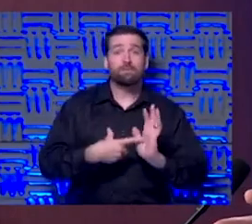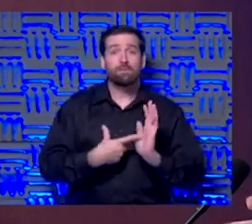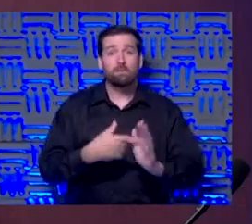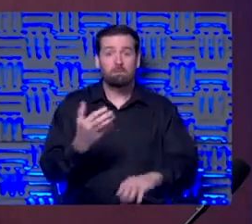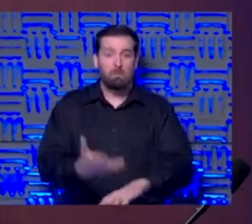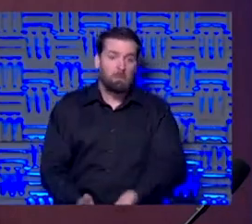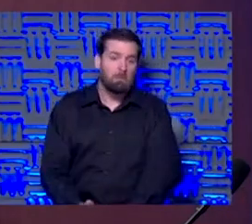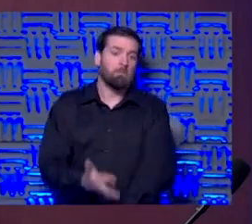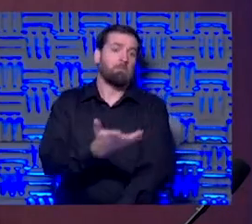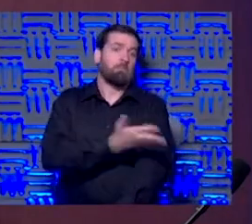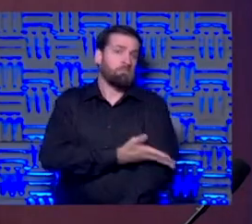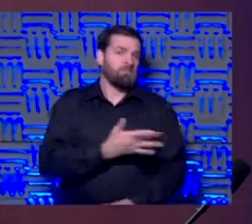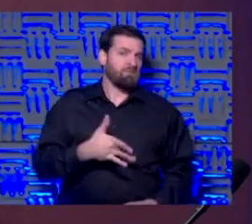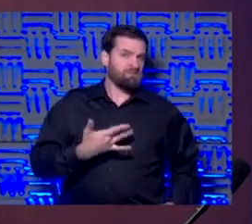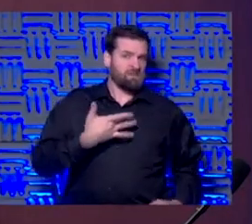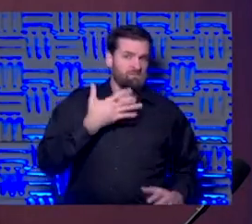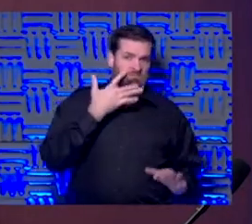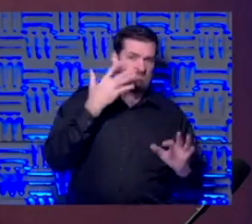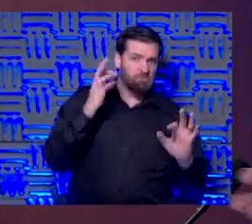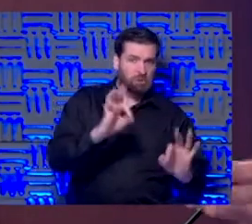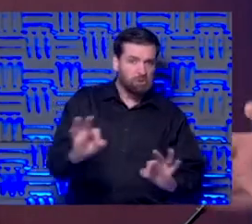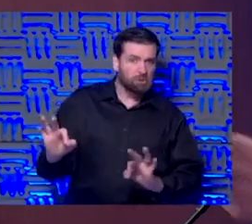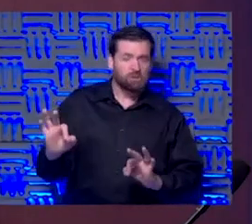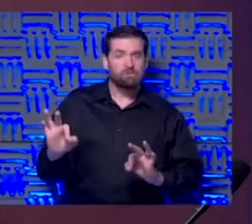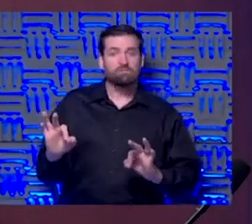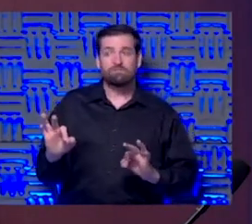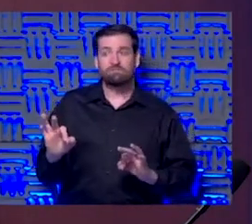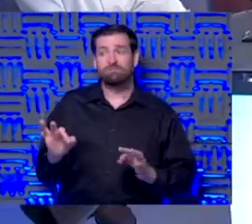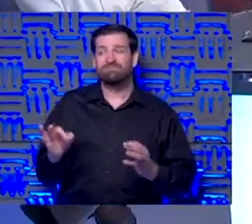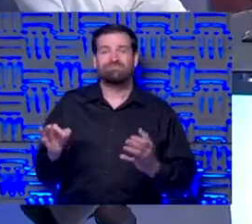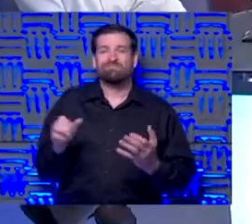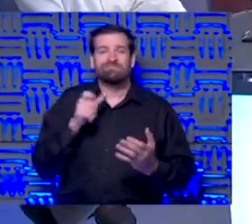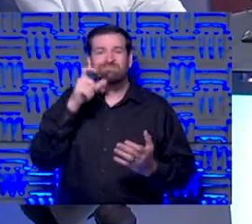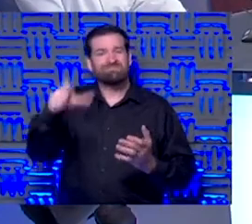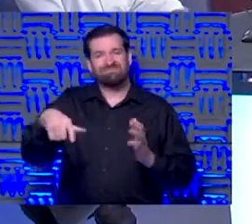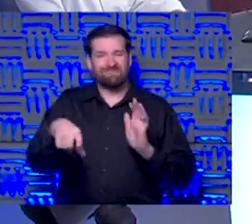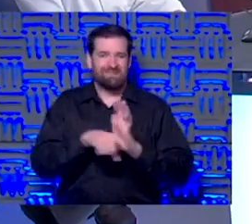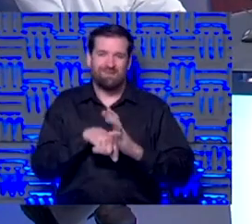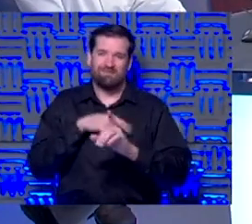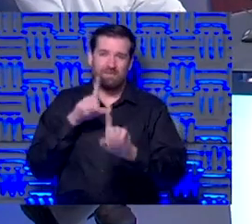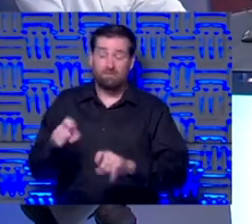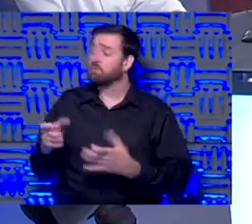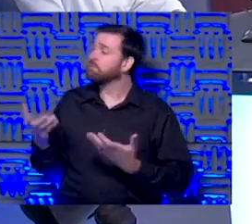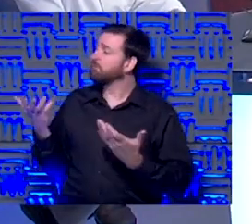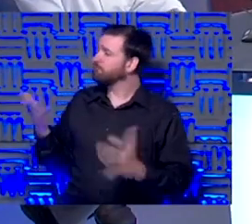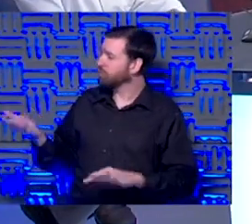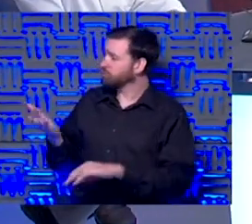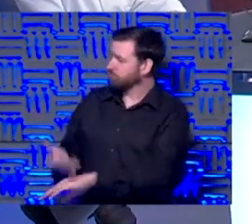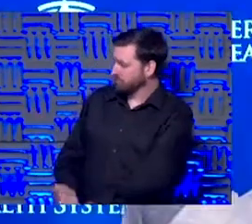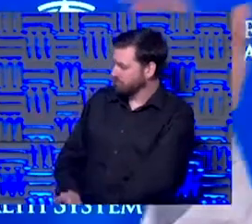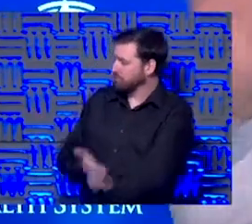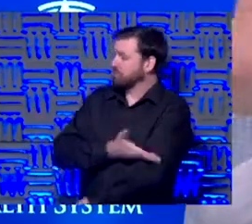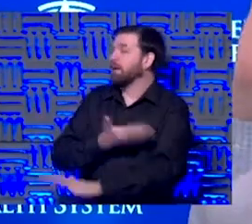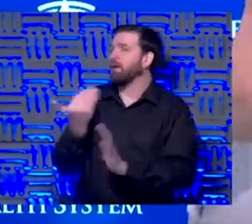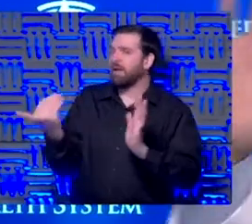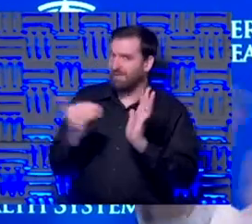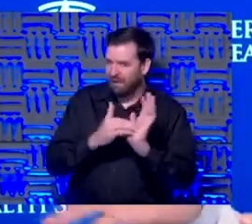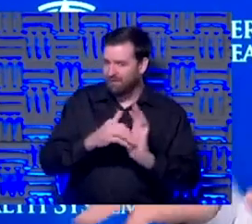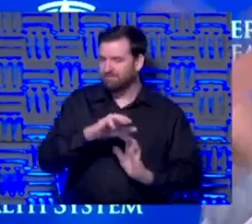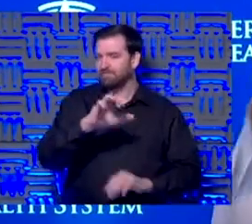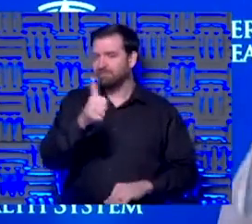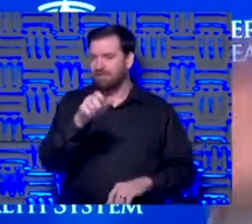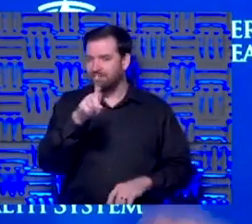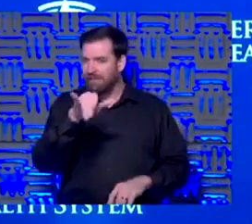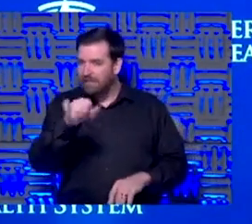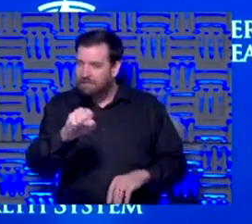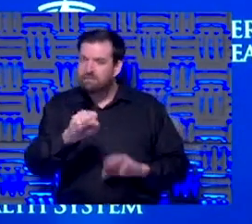better and, you know, you're feeling great, you know, before you've got a negative test. Well, yeah. And the truth is that after you've recovered from COVID-19, and again, 10 days and the